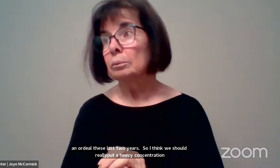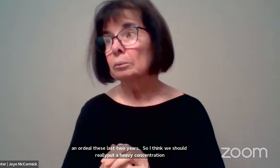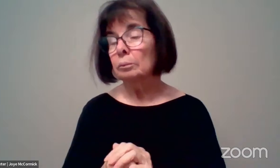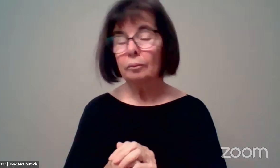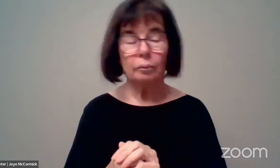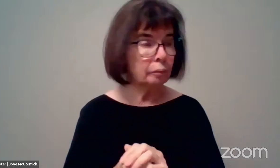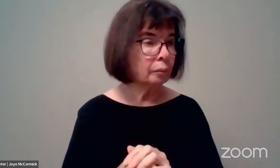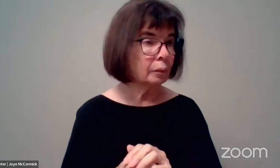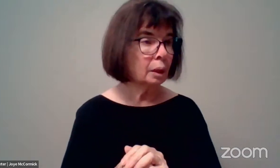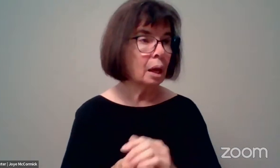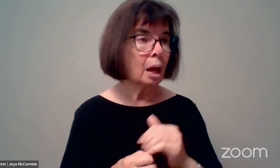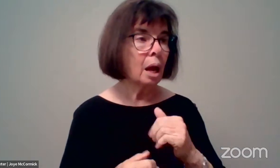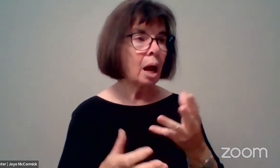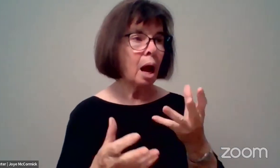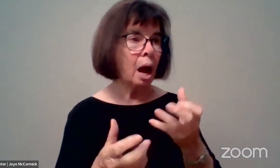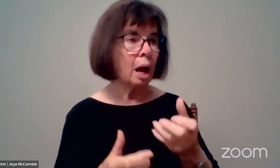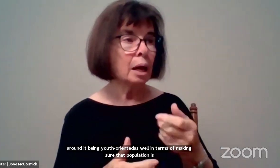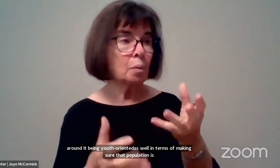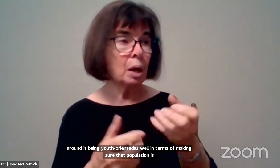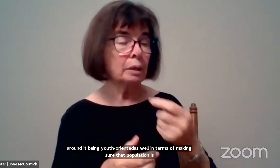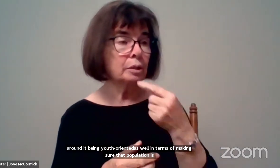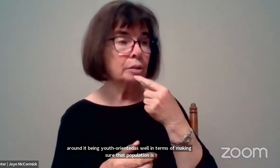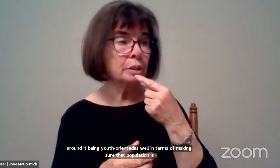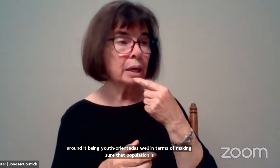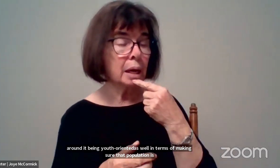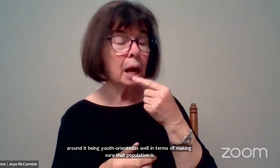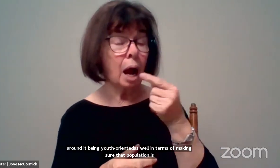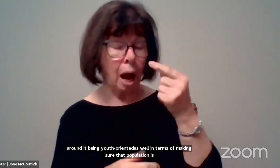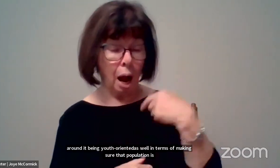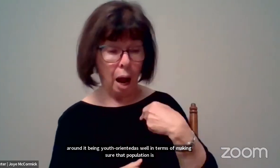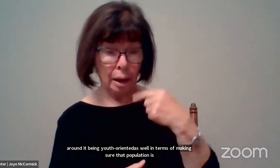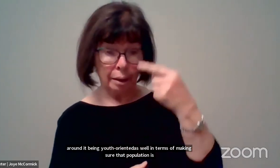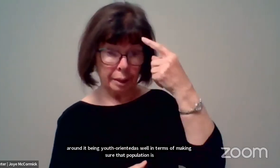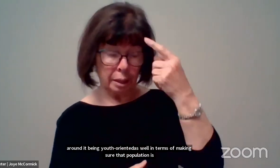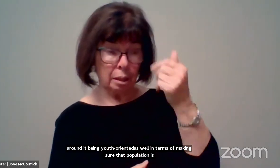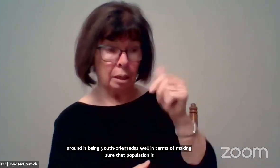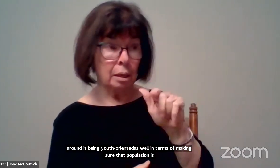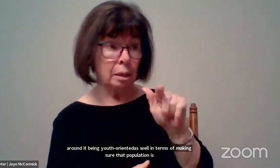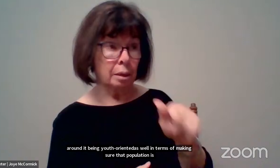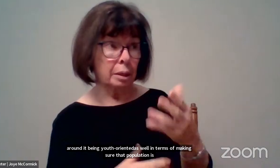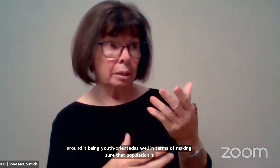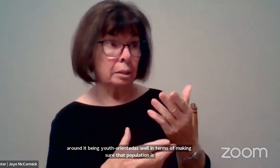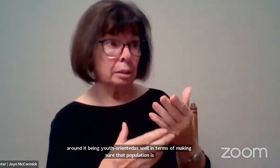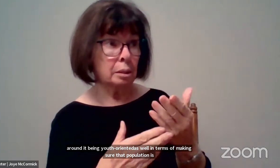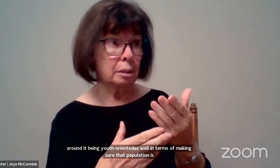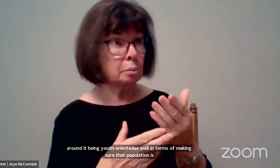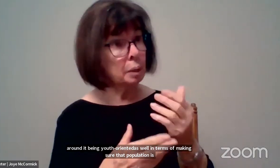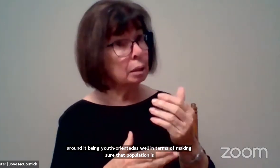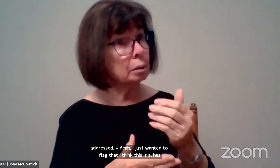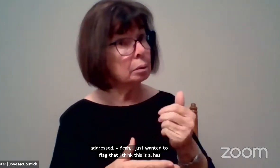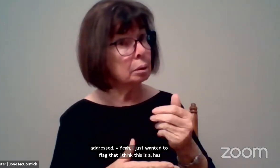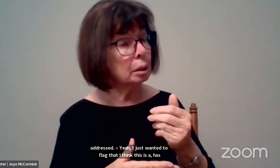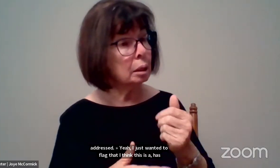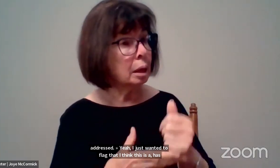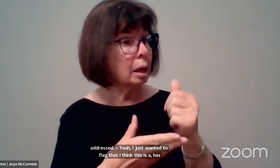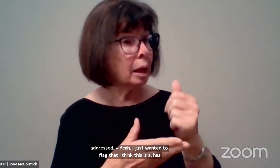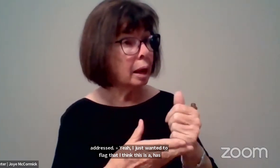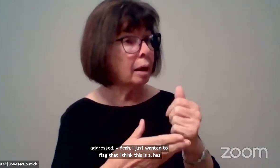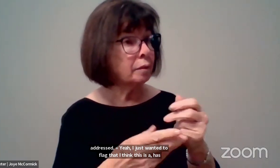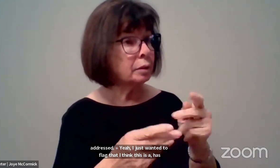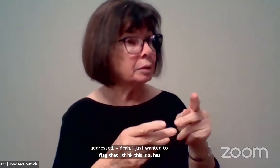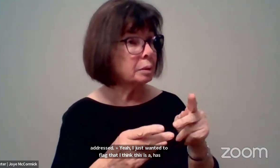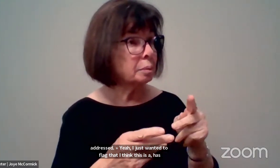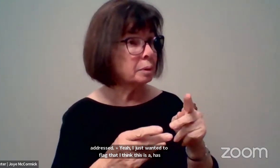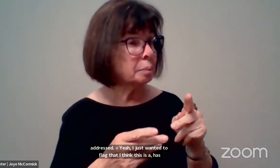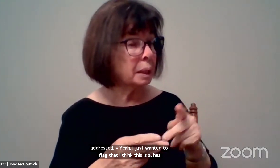Yeah, I just wanted to flag that, you know, I think this is has been a useful space. I wanted to flag